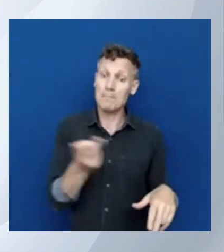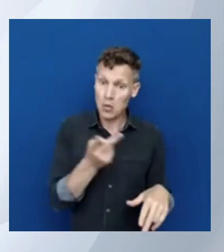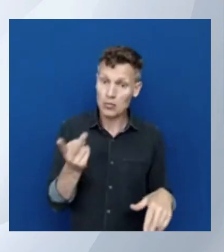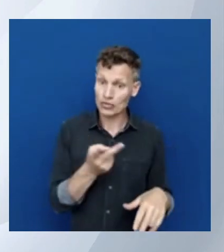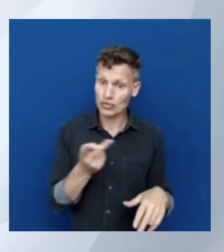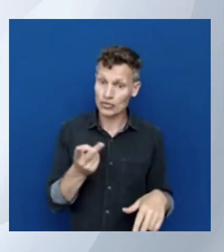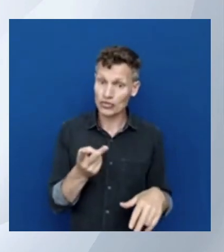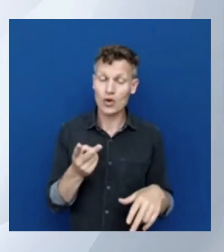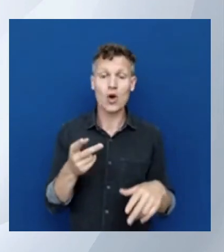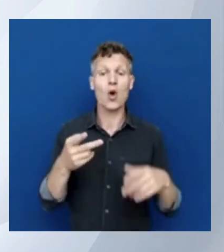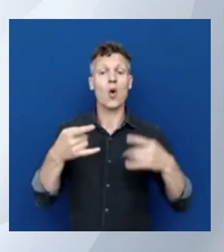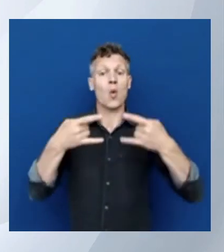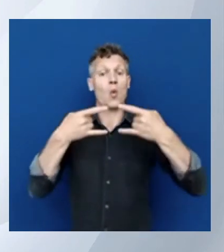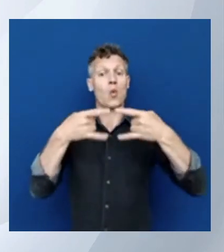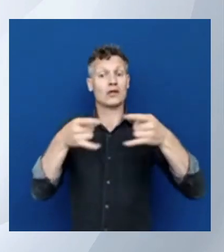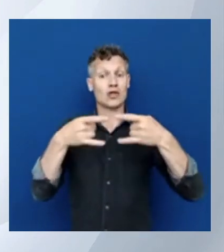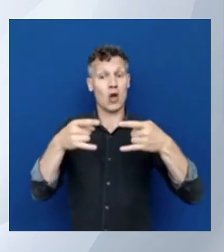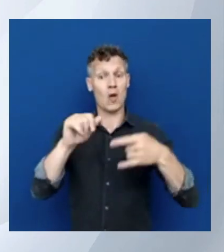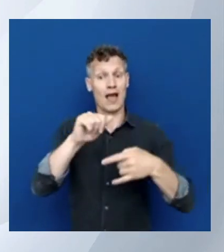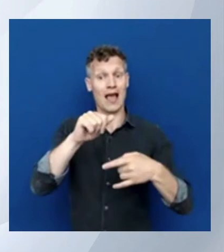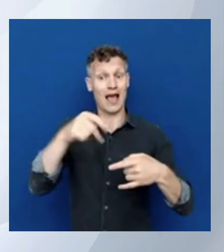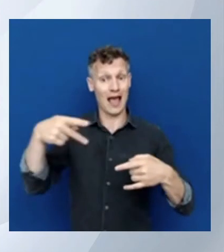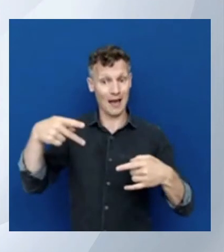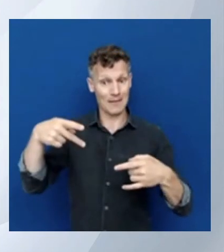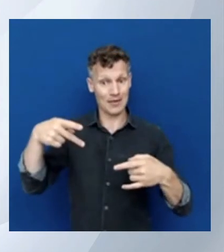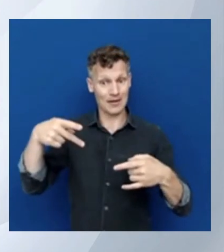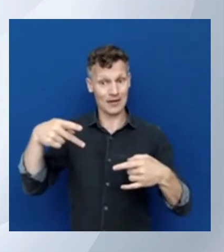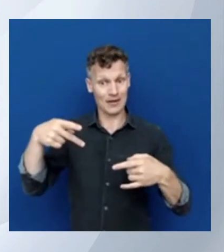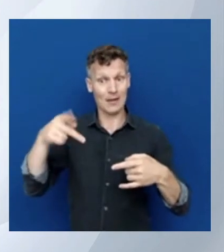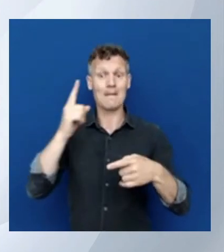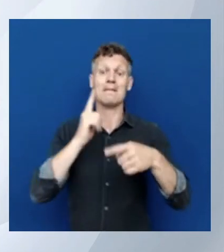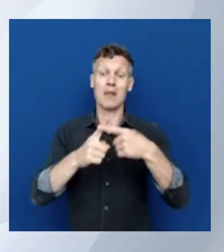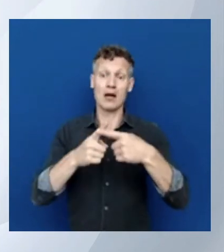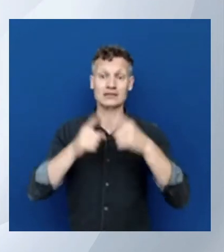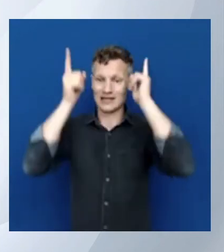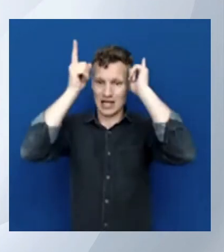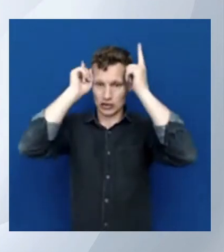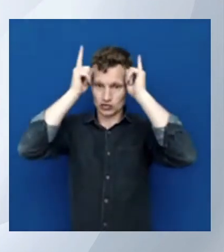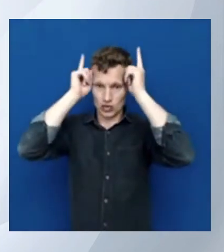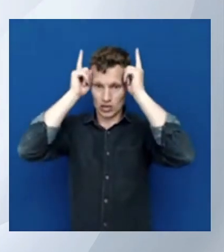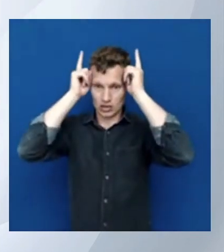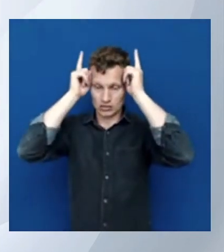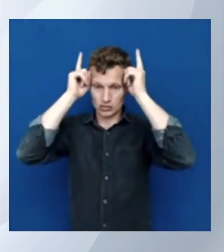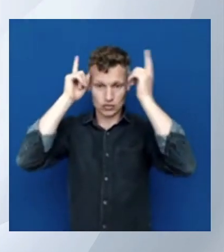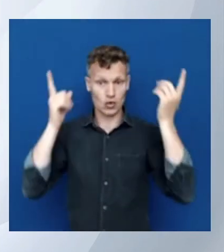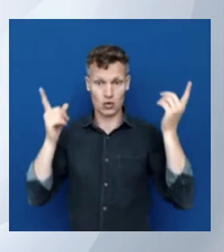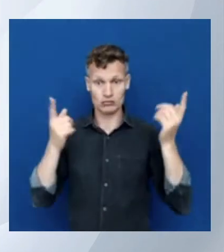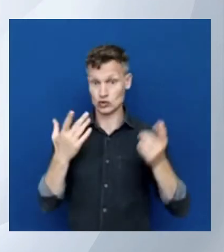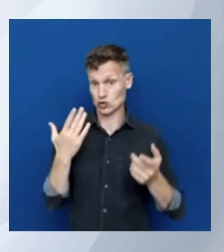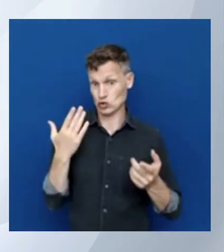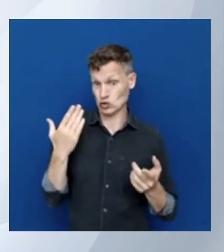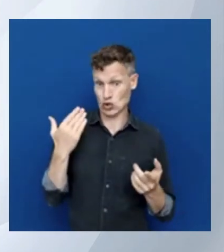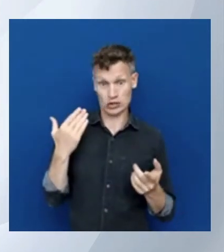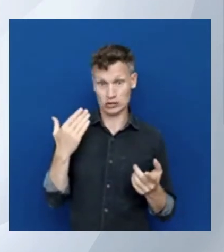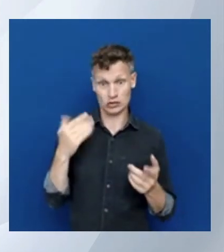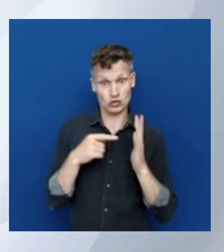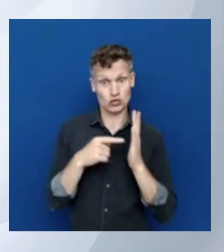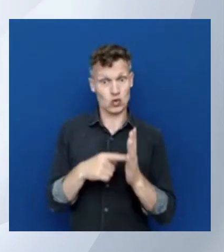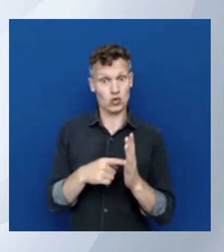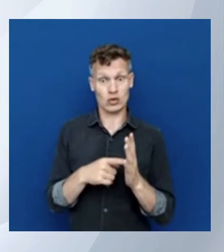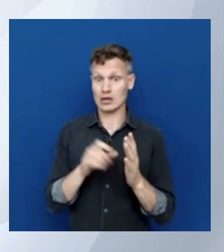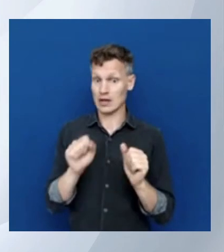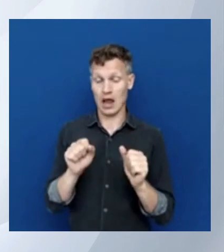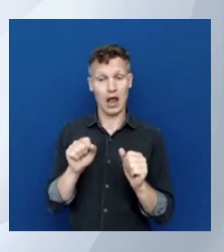Windows apps and Android. So whatever I showed you there to look at font, navigable, is available for